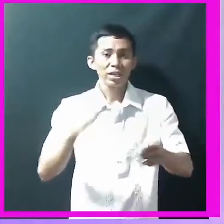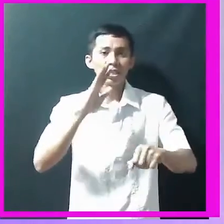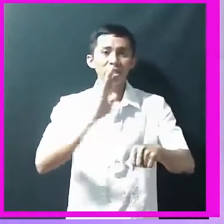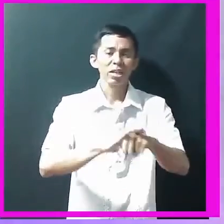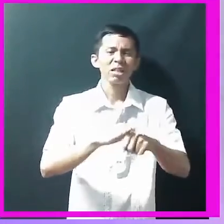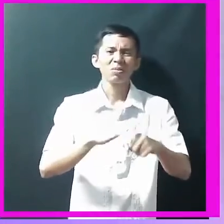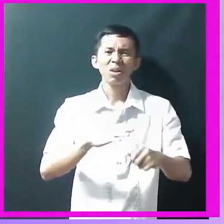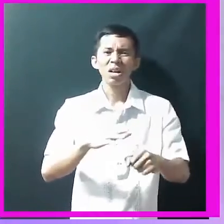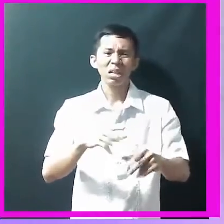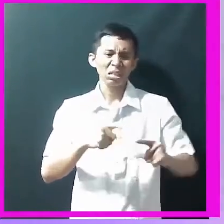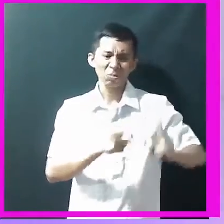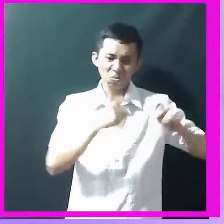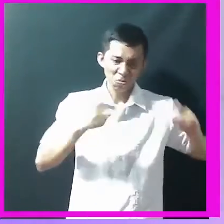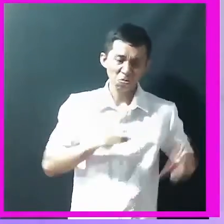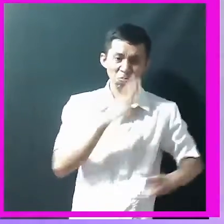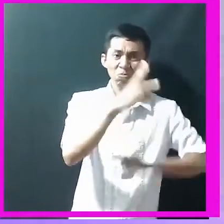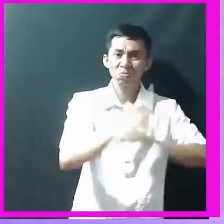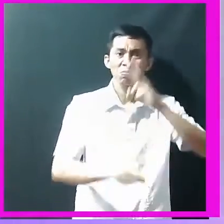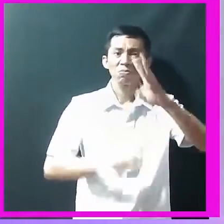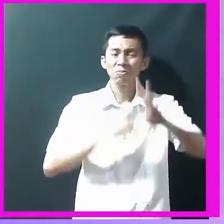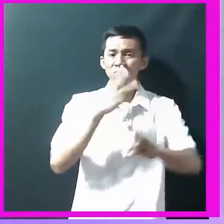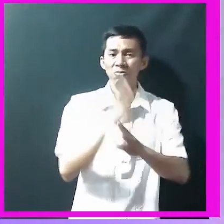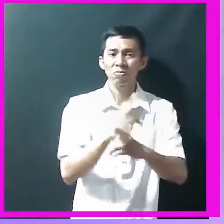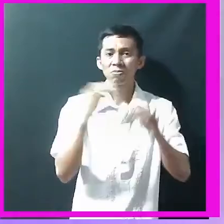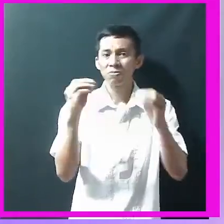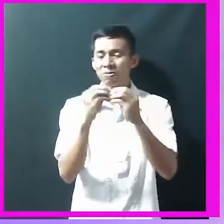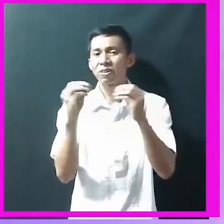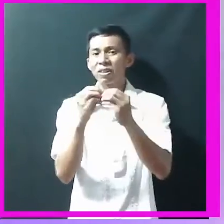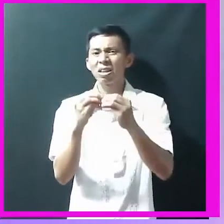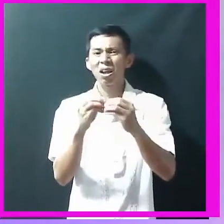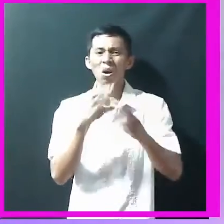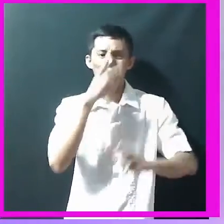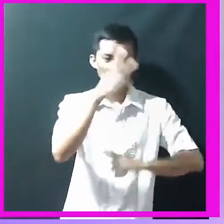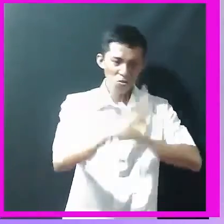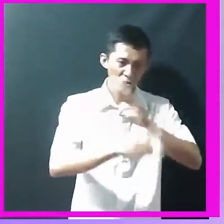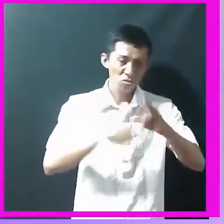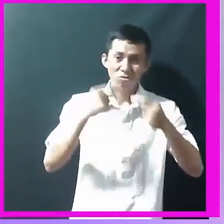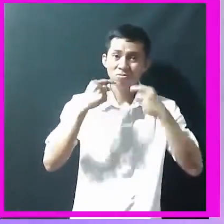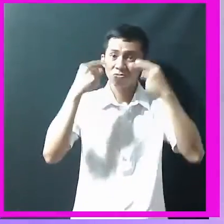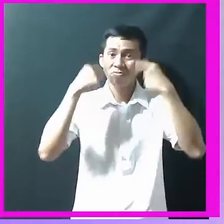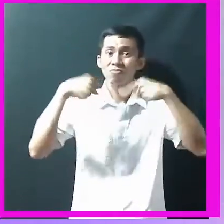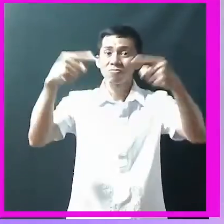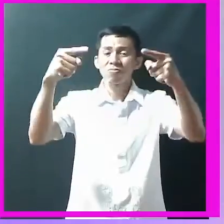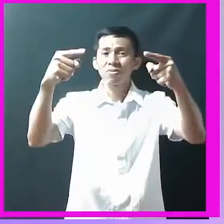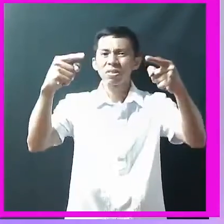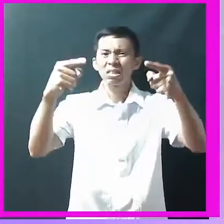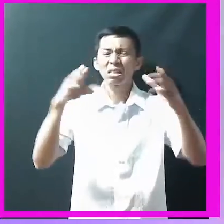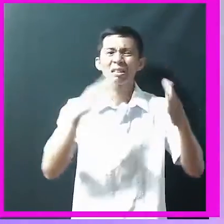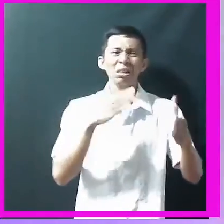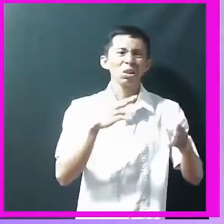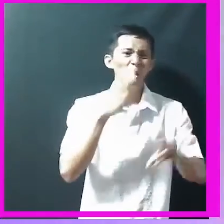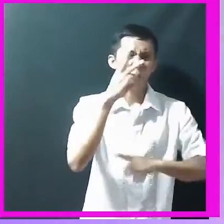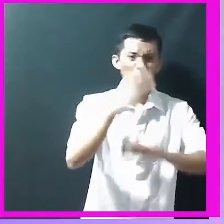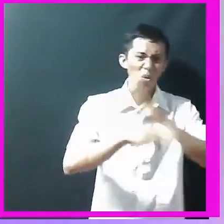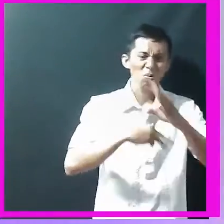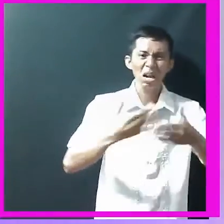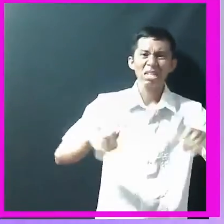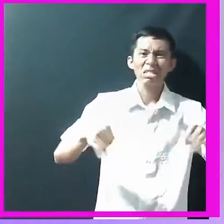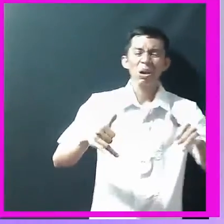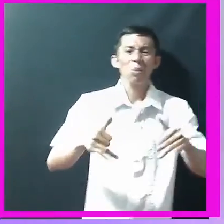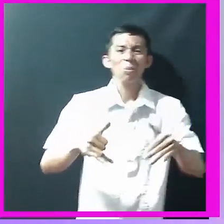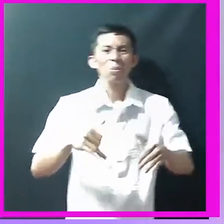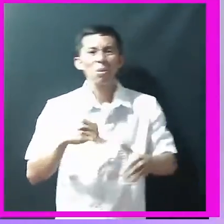normality. It is more to be desired than a worldly success, than an entertainment, an accolades,